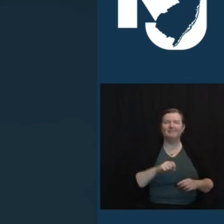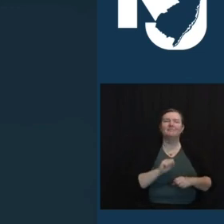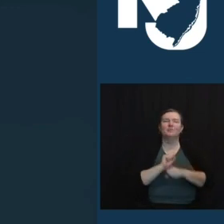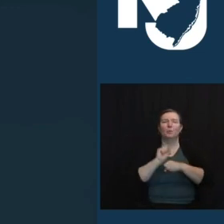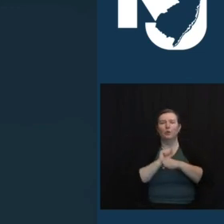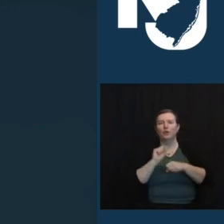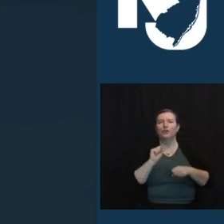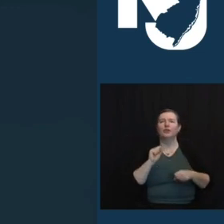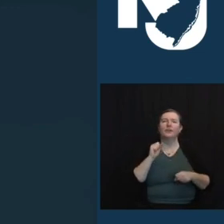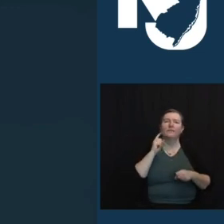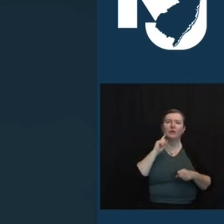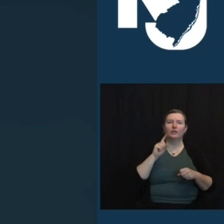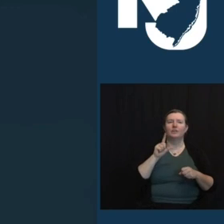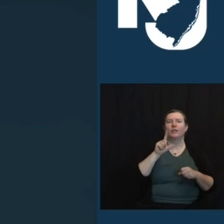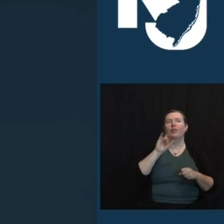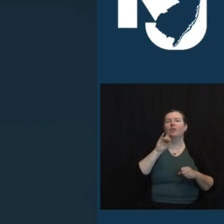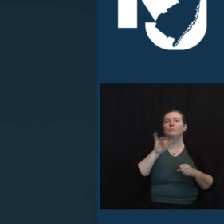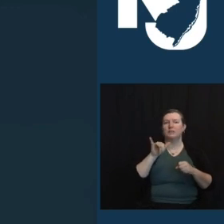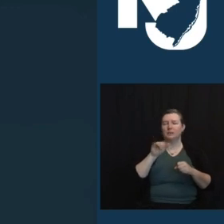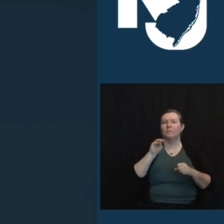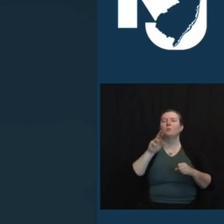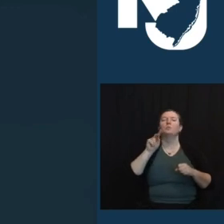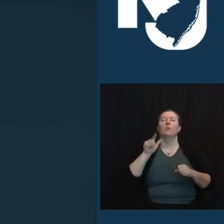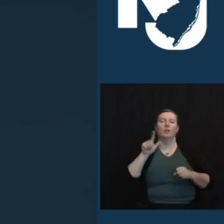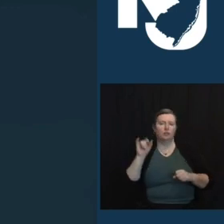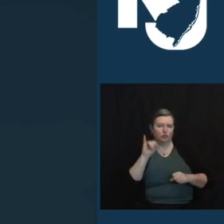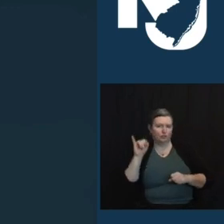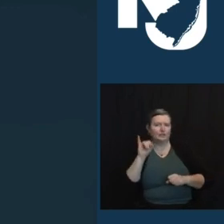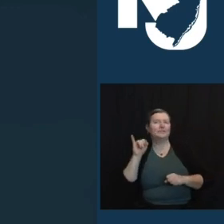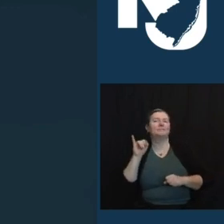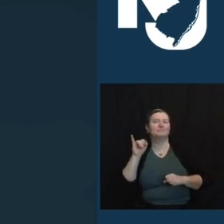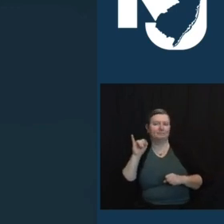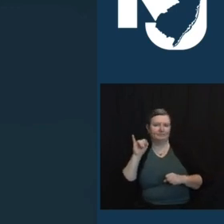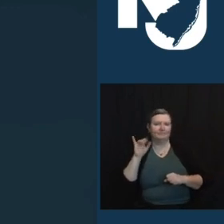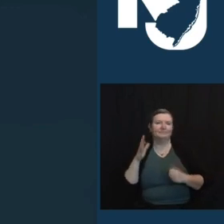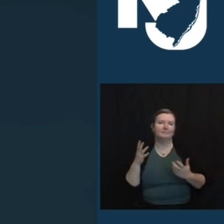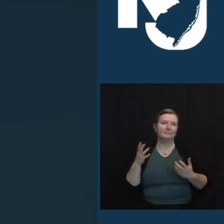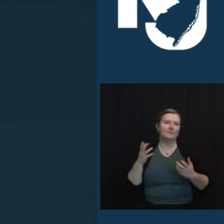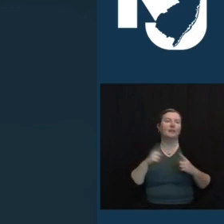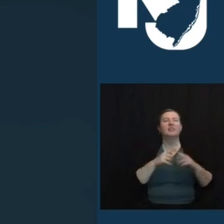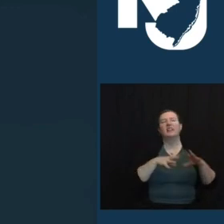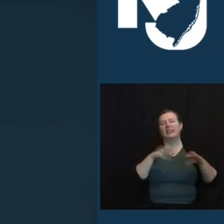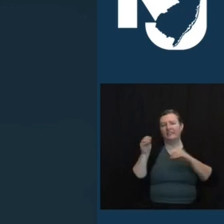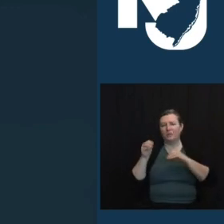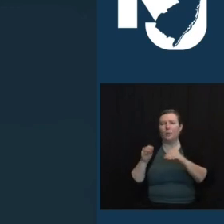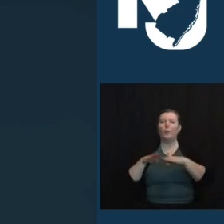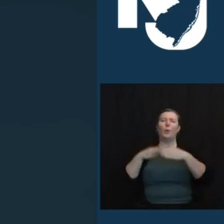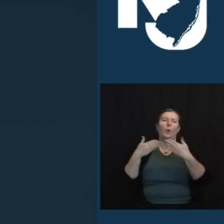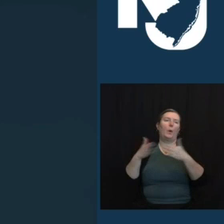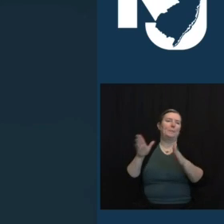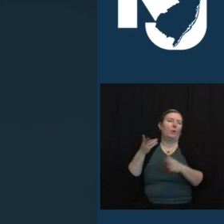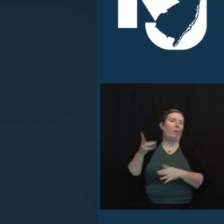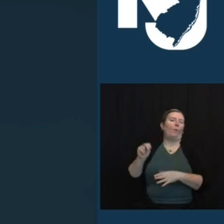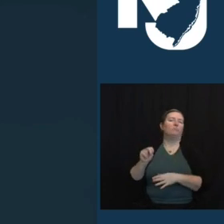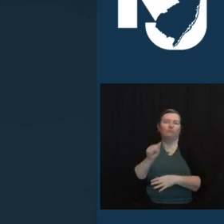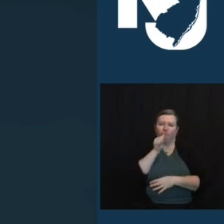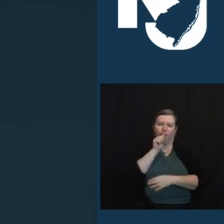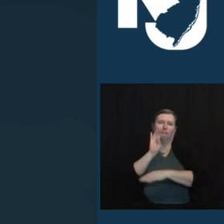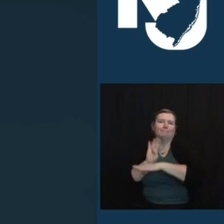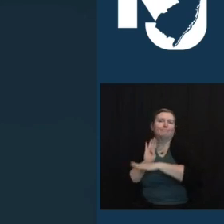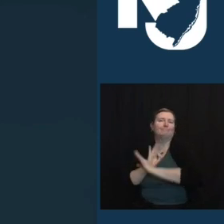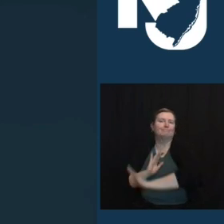Liberty Mutual Insurance before ultimately opening his own practice. He was an authority on workers' compensation